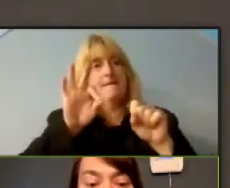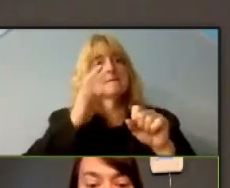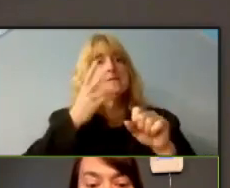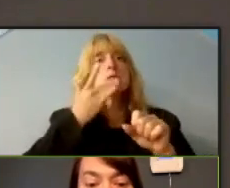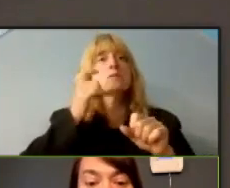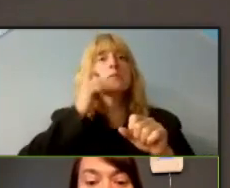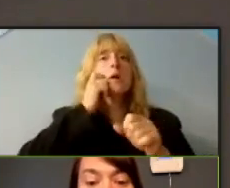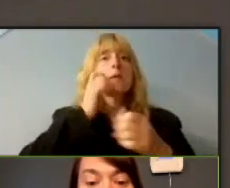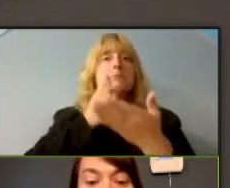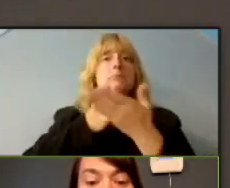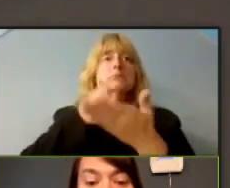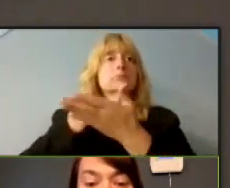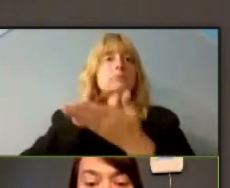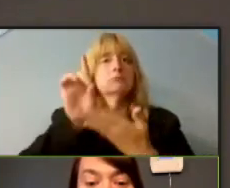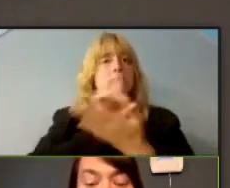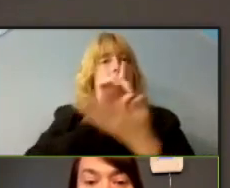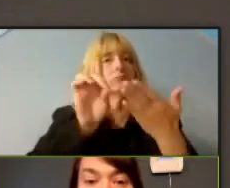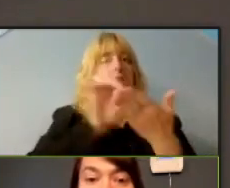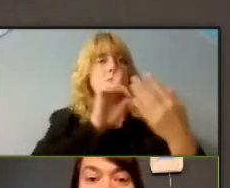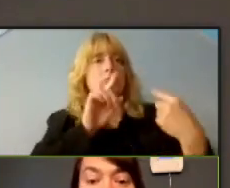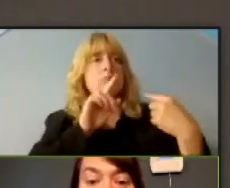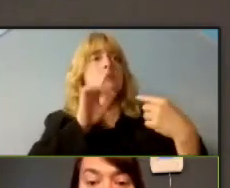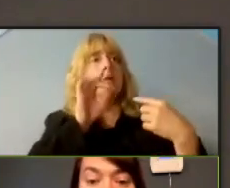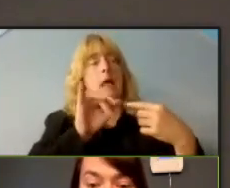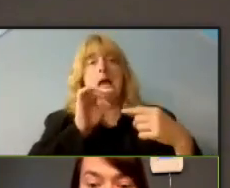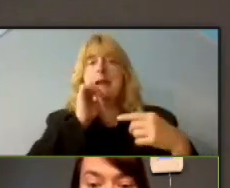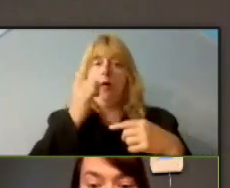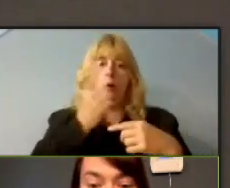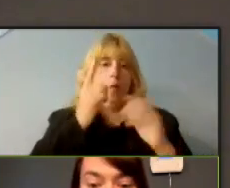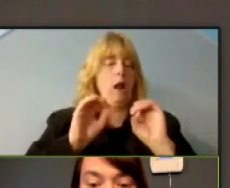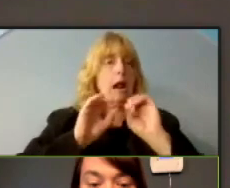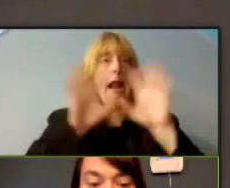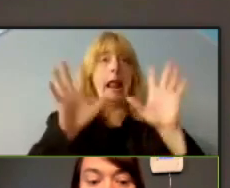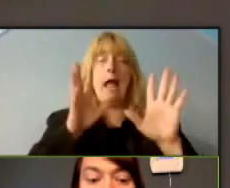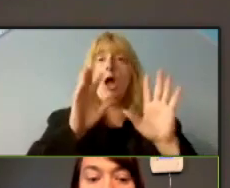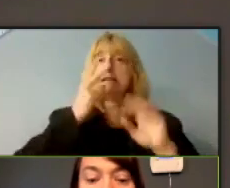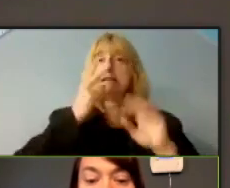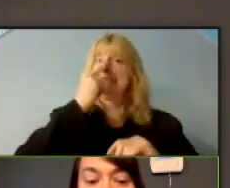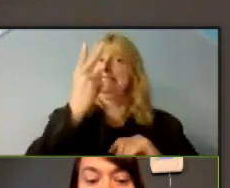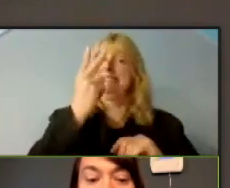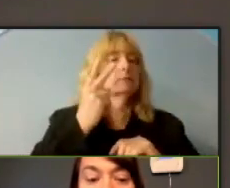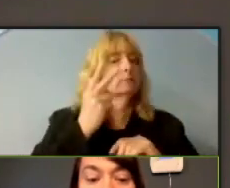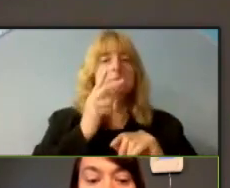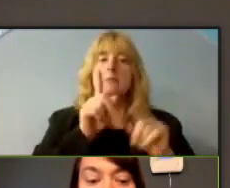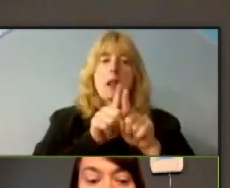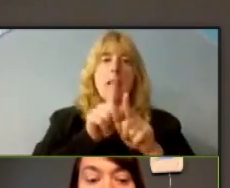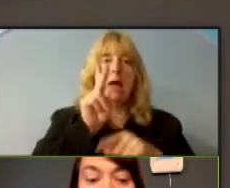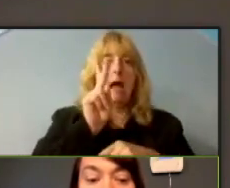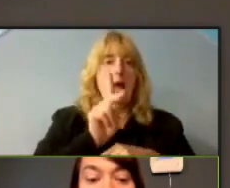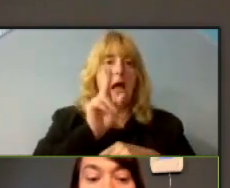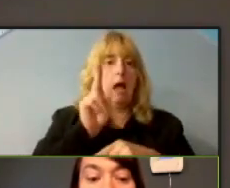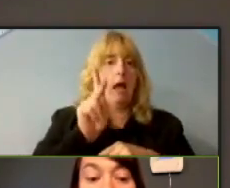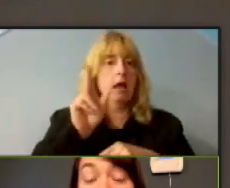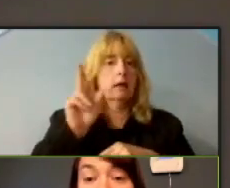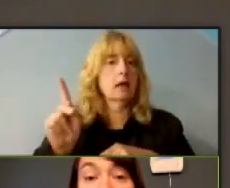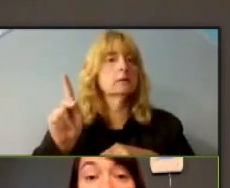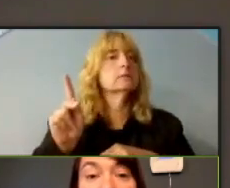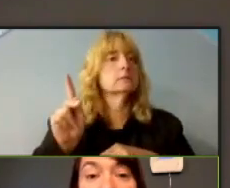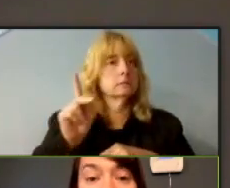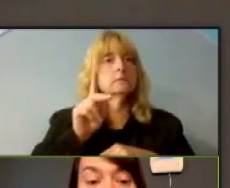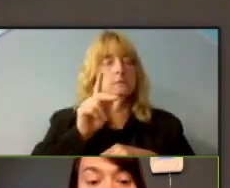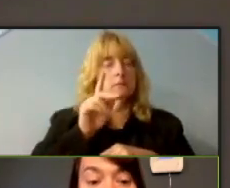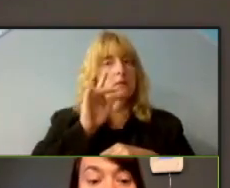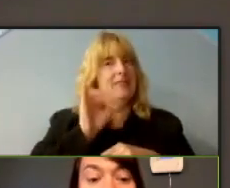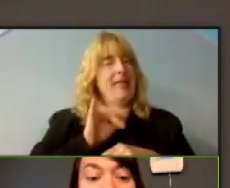overt racism we often point out, like the Ku Klux Klan. It is the everyday system that is